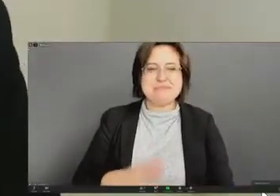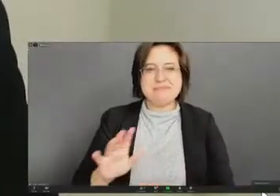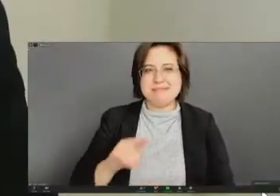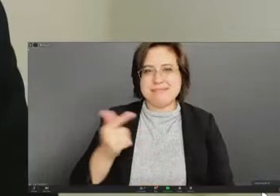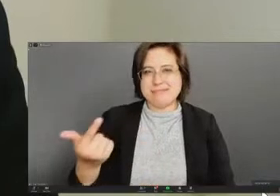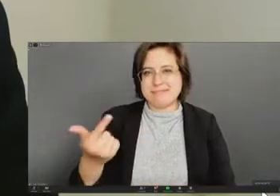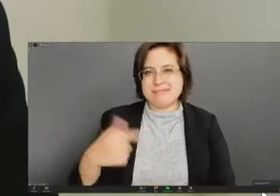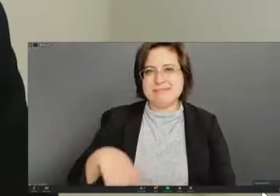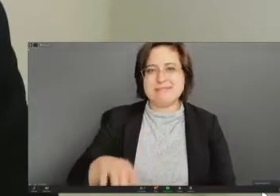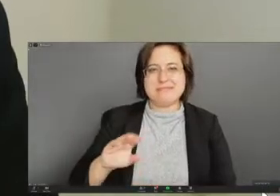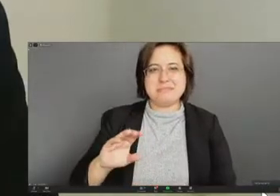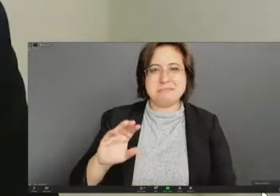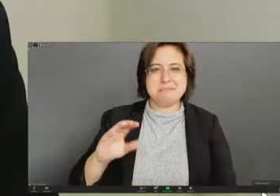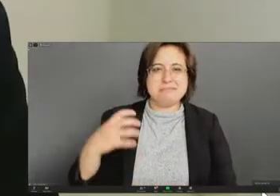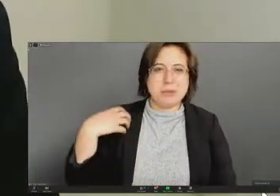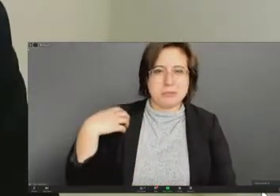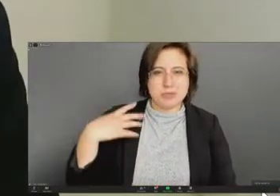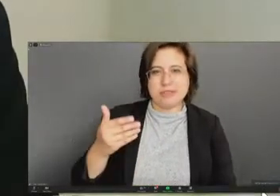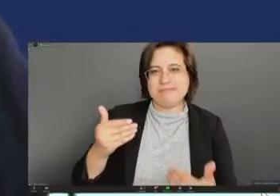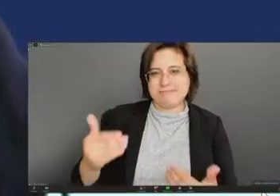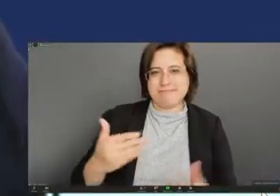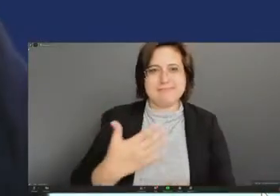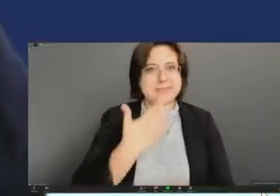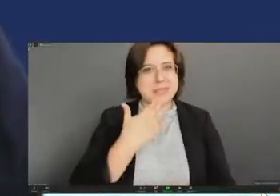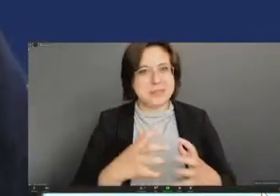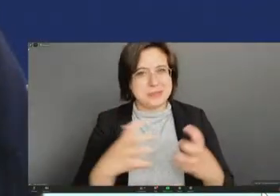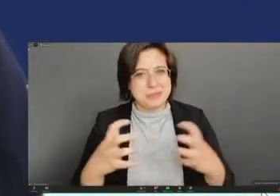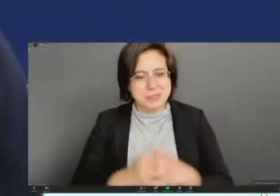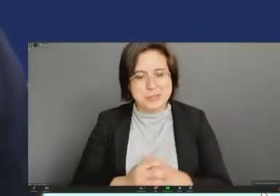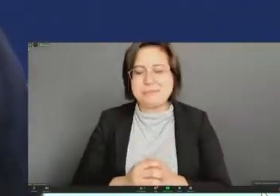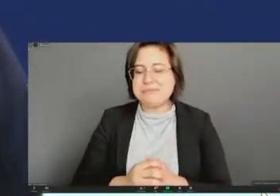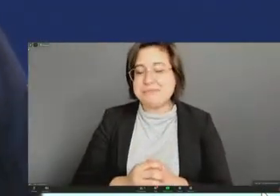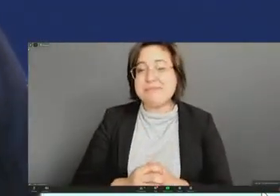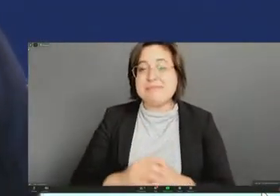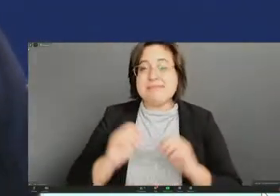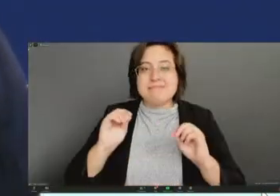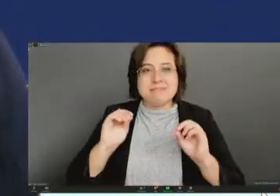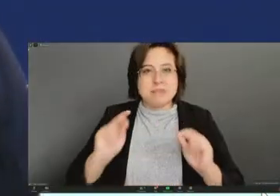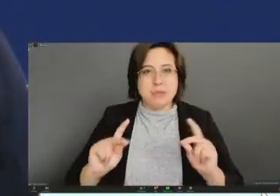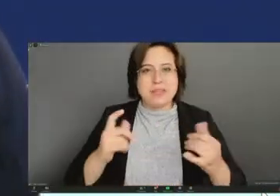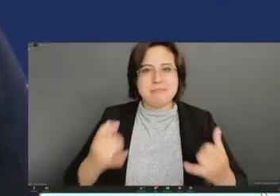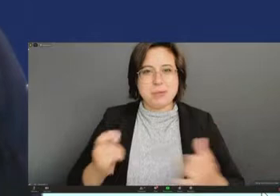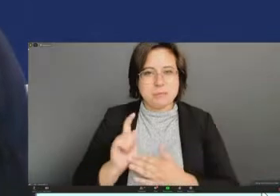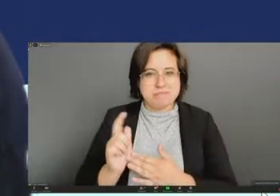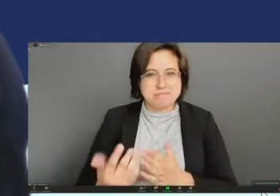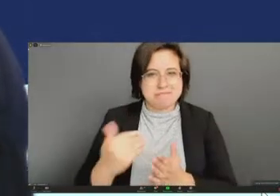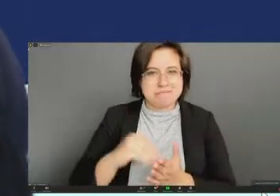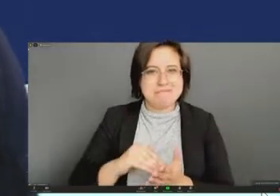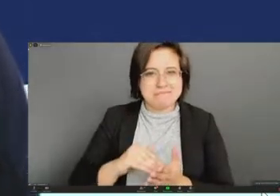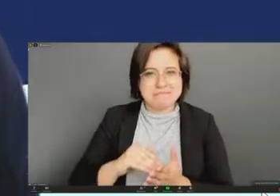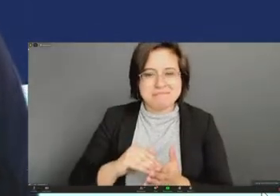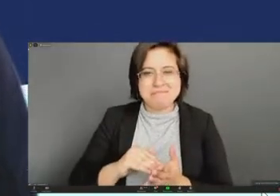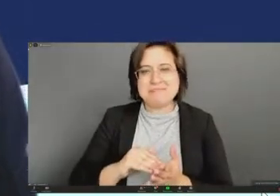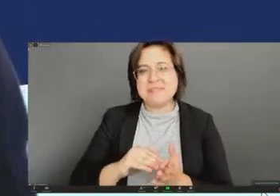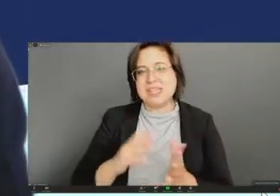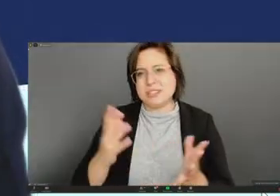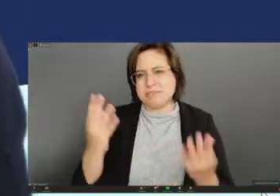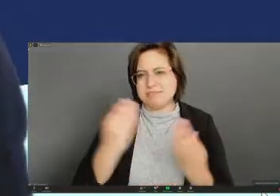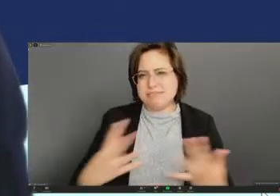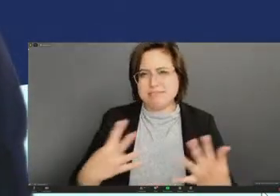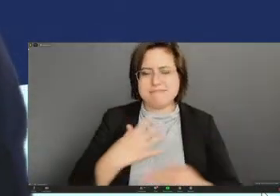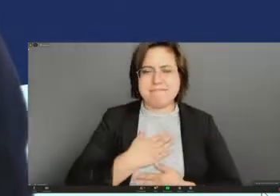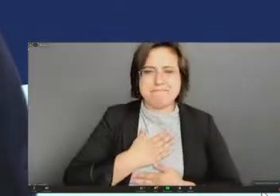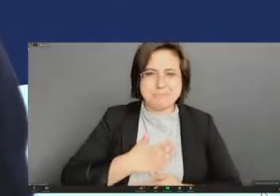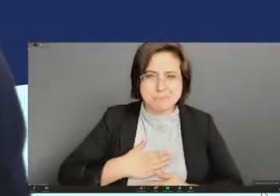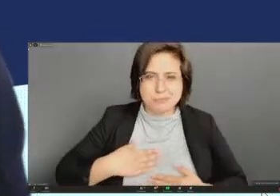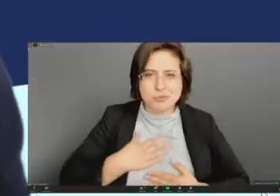Chair. Thank you so much. Welcome. Thank you, everybody. So let me just take a moment again, of course, to express all my appreciation. These